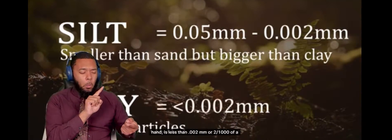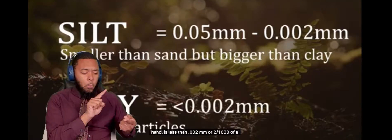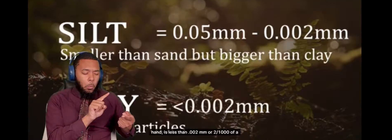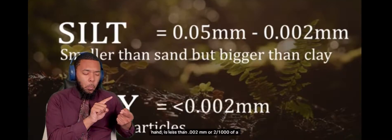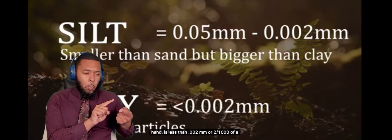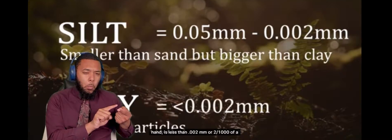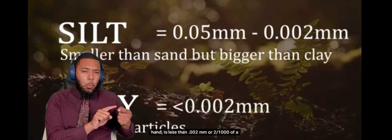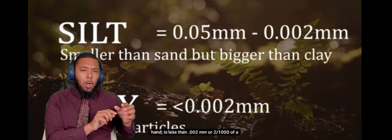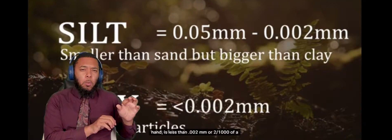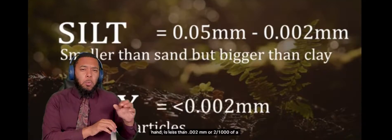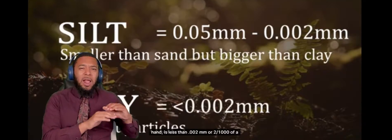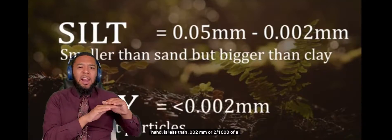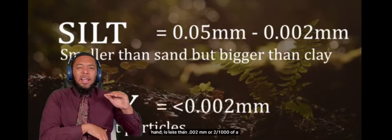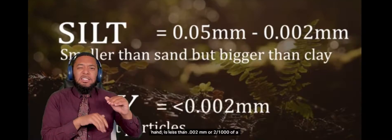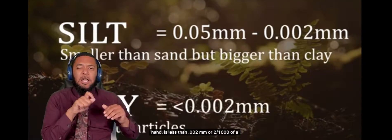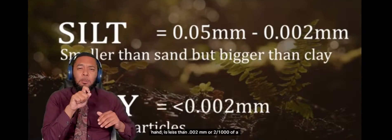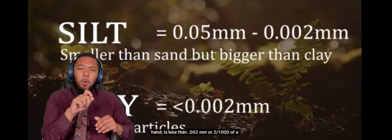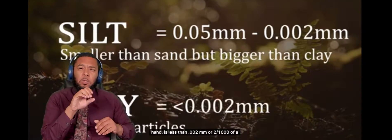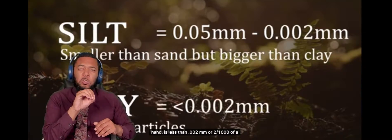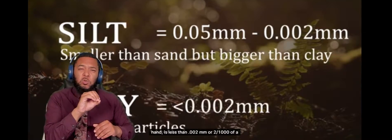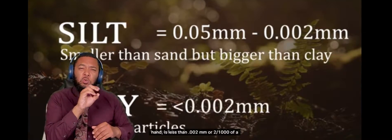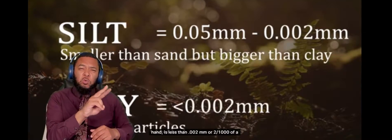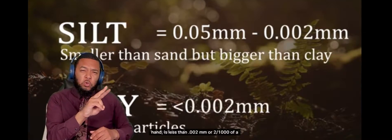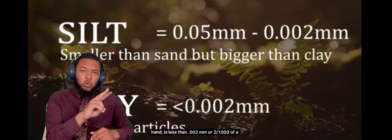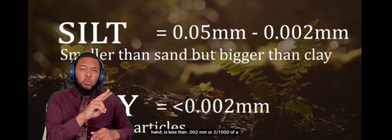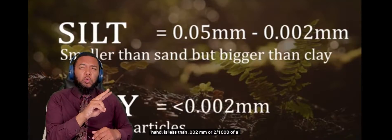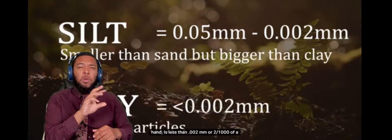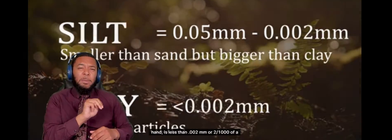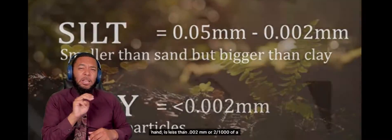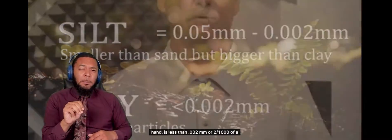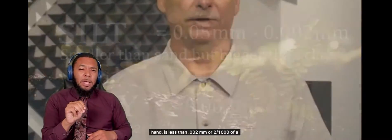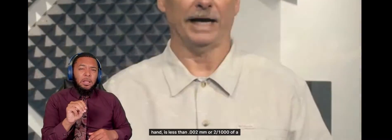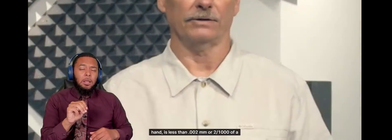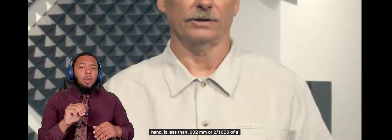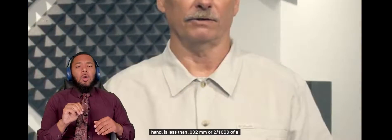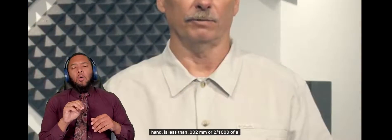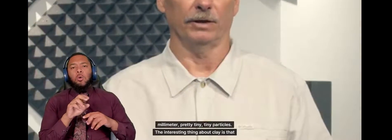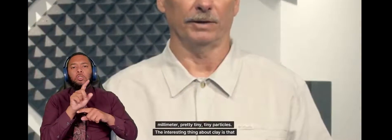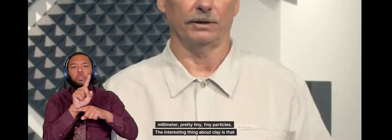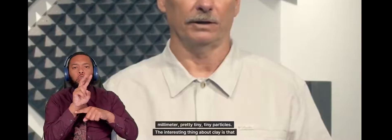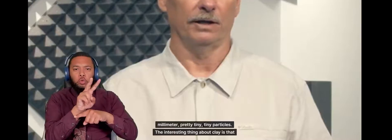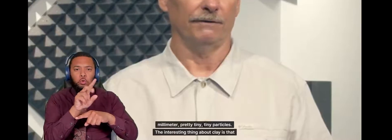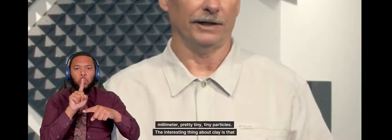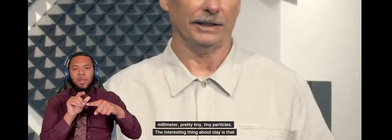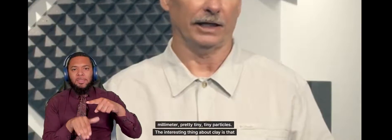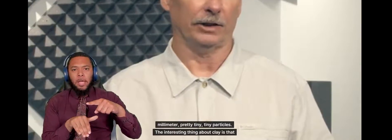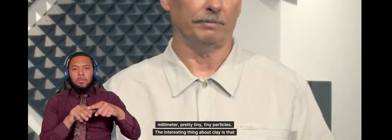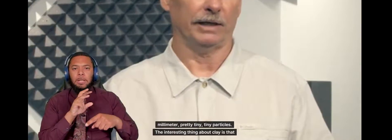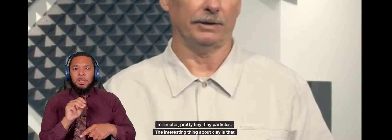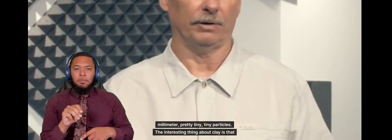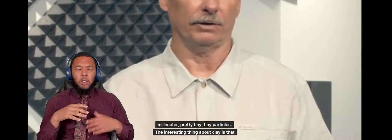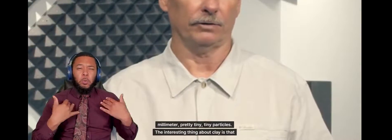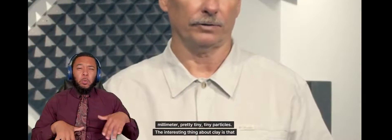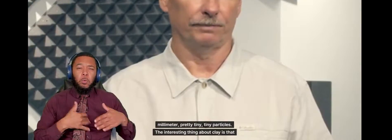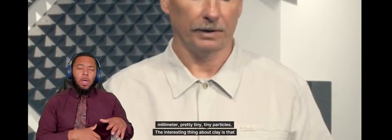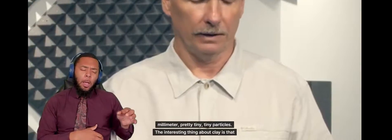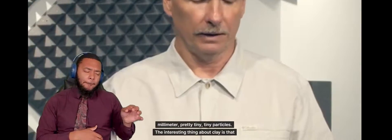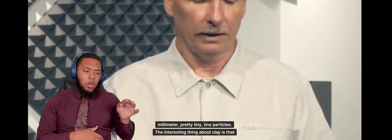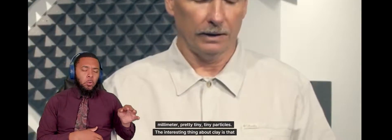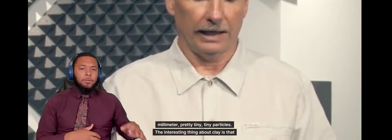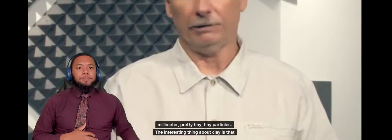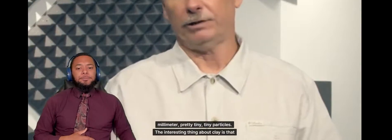less than 0.002 millimeters, or 2/1000ths of a millimeter. Very tiny